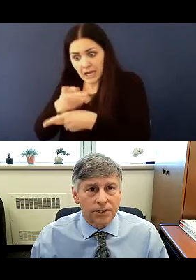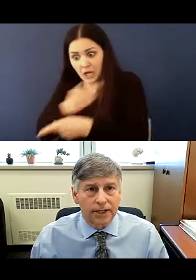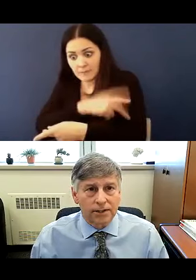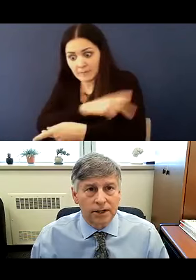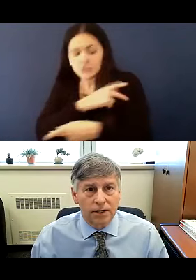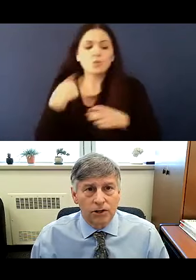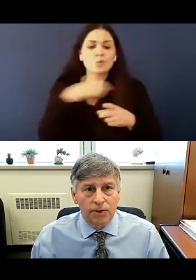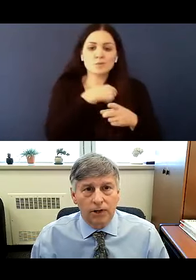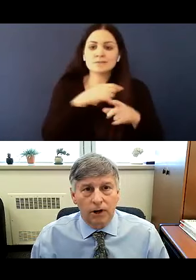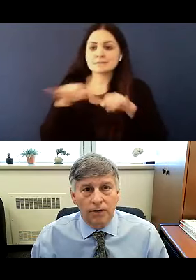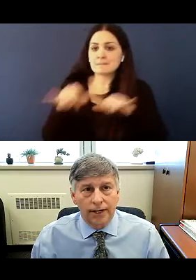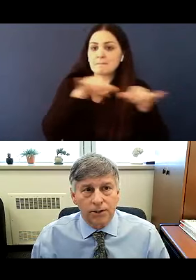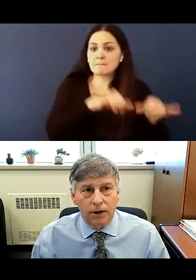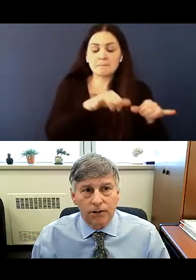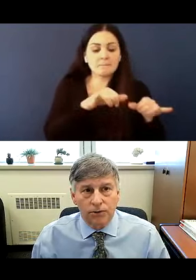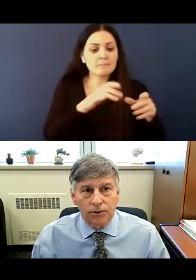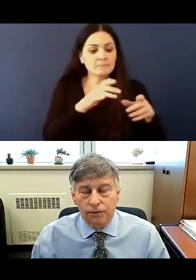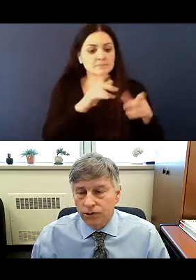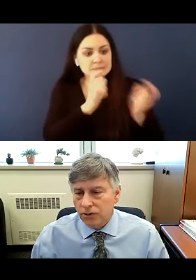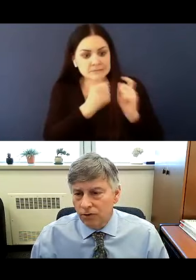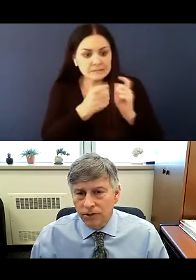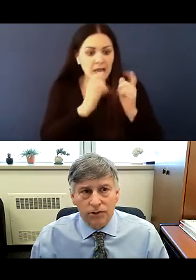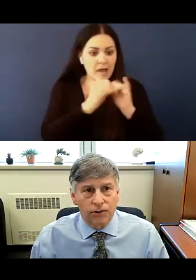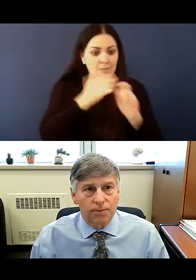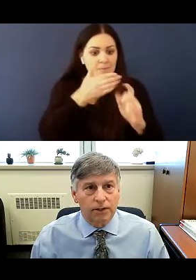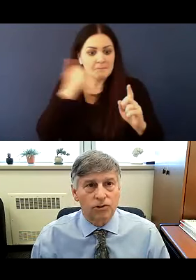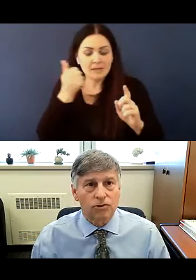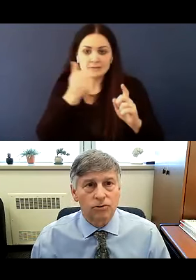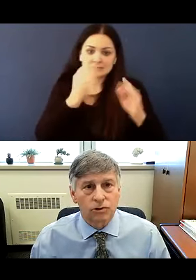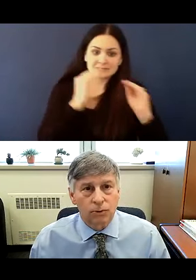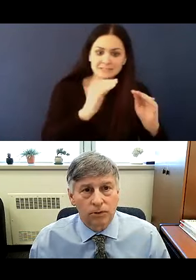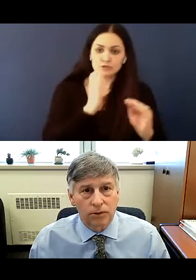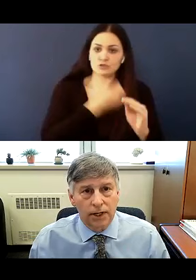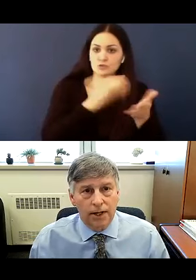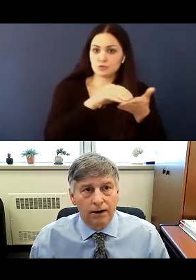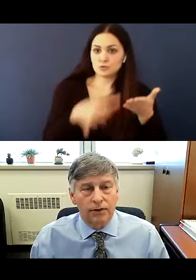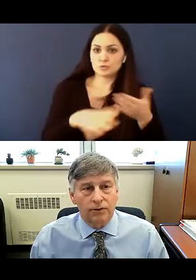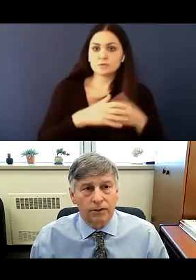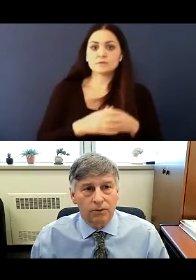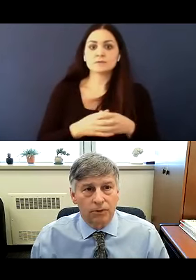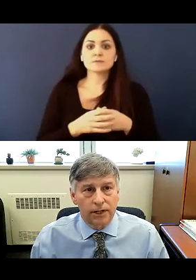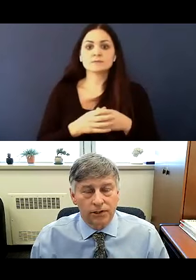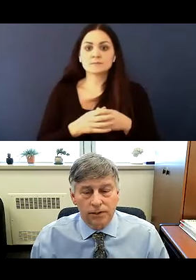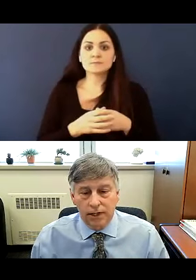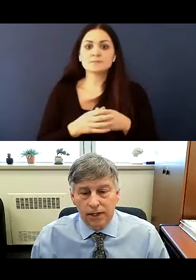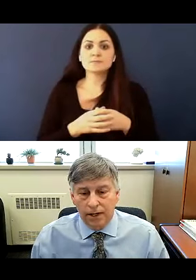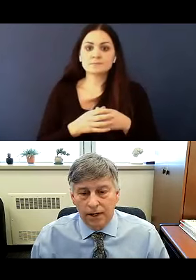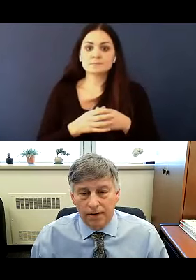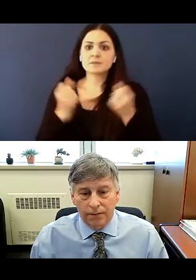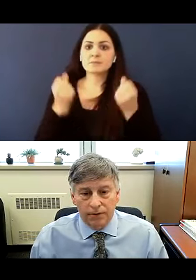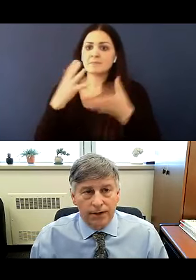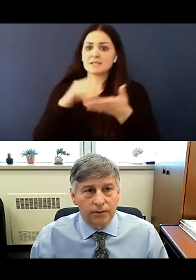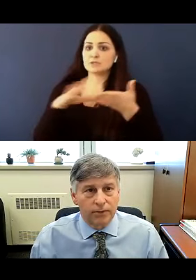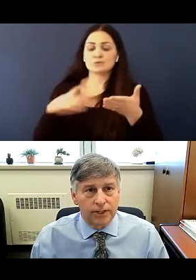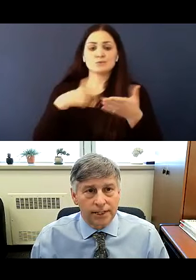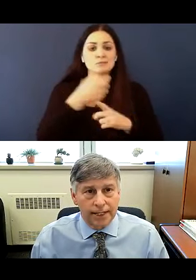clinical settings. You may recall that last March, with the first COVID surge, medical students were pulled out of their clinical rotations. They